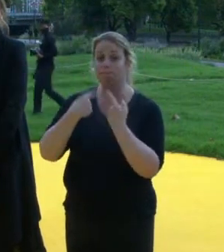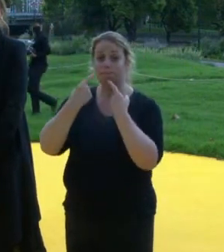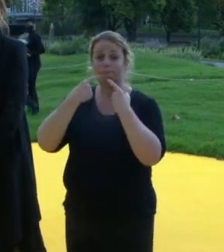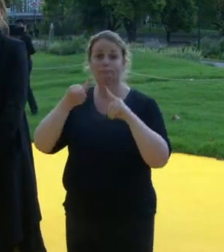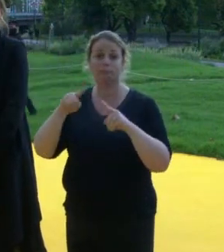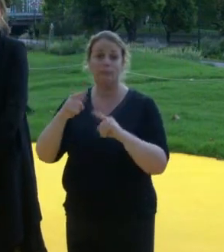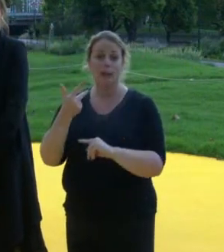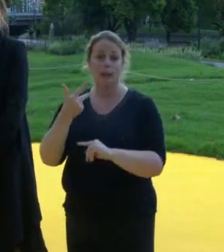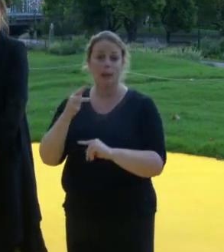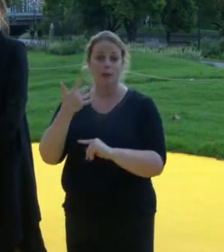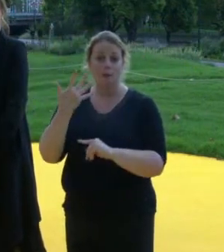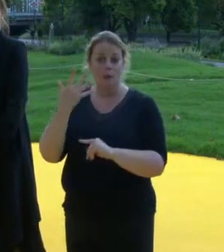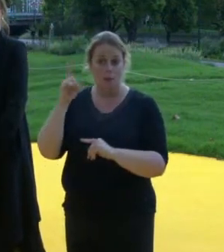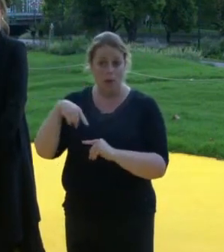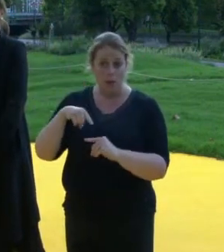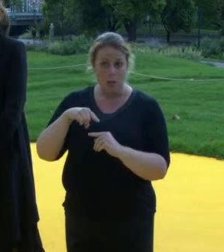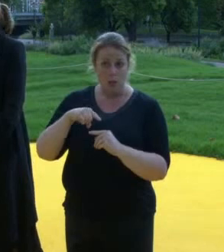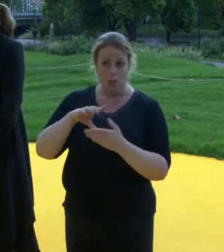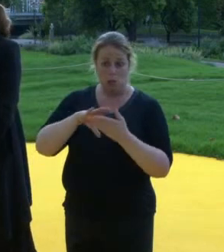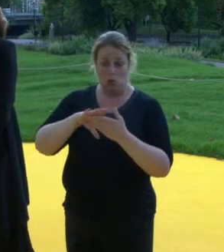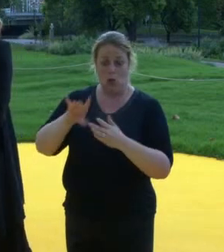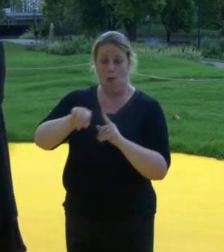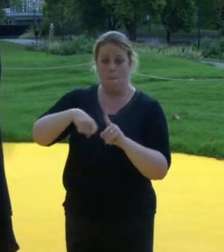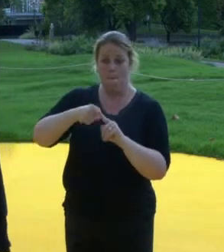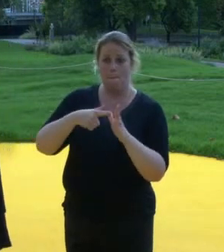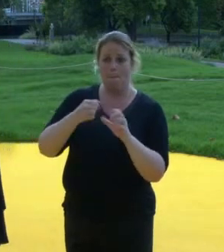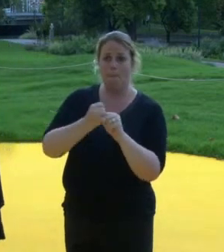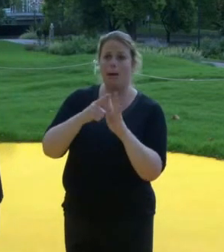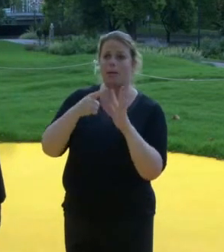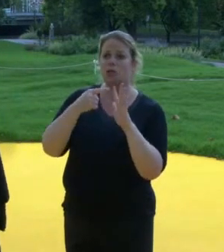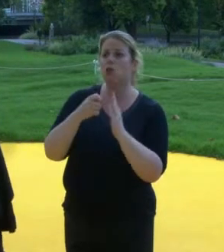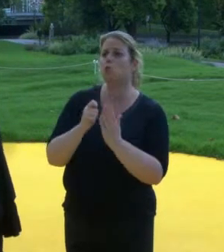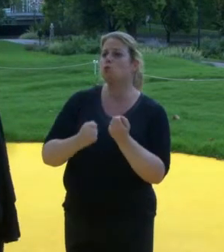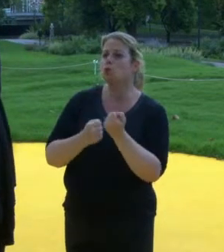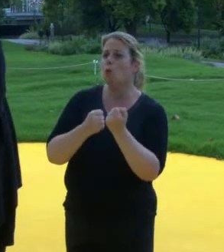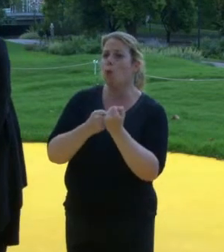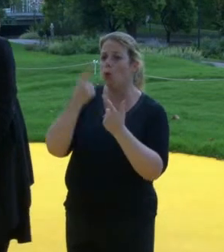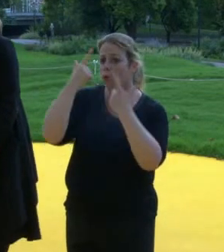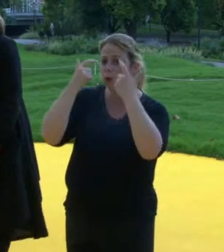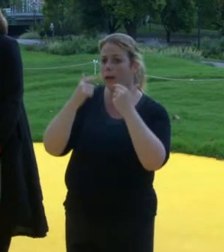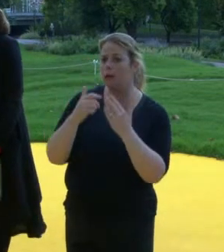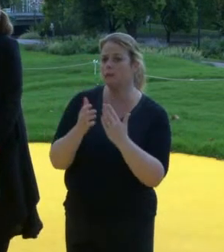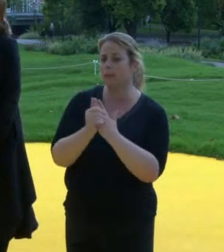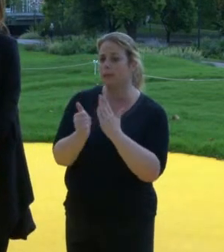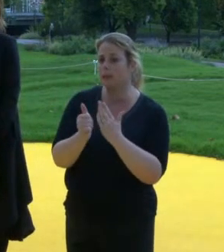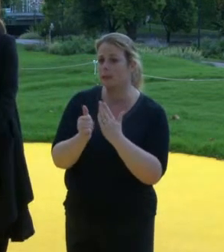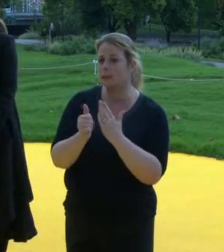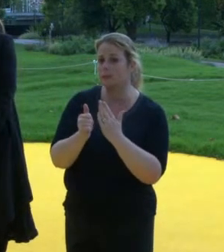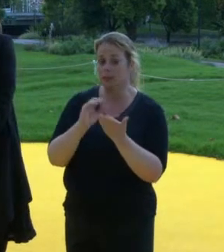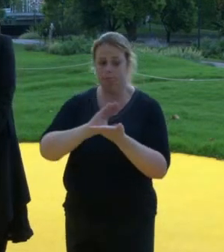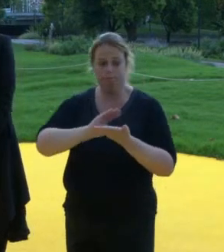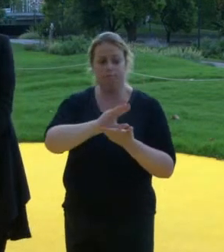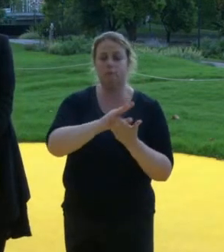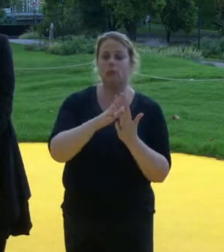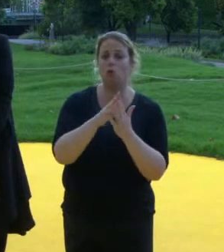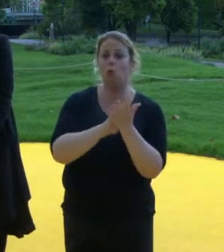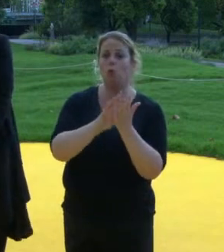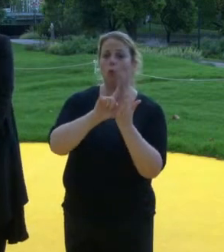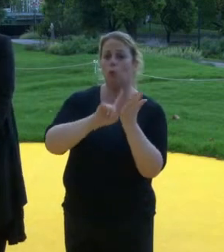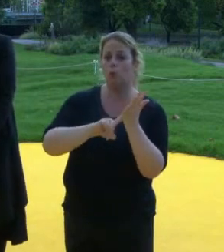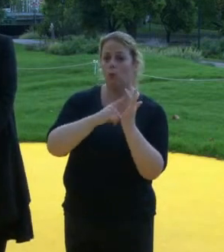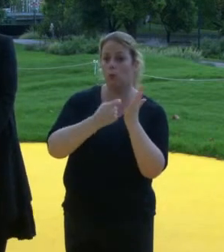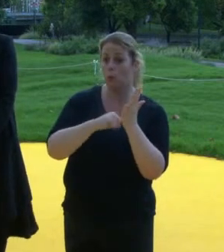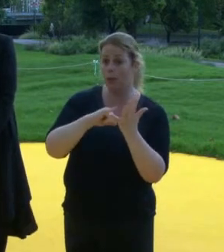creative organisations, large and small, across our state. And this included multi-year funding for the likes of the Wheeler Centre, Writers Victoria, the